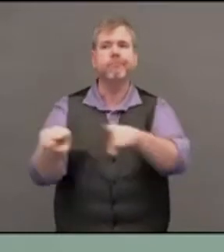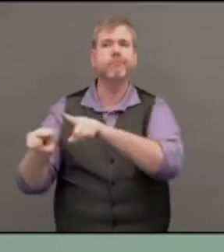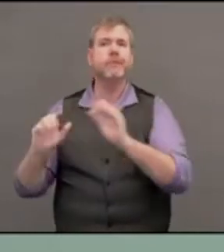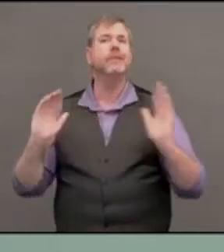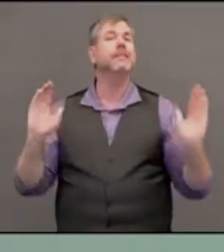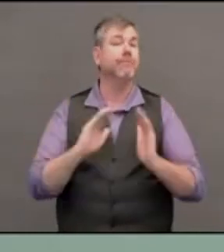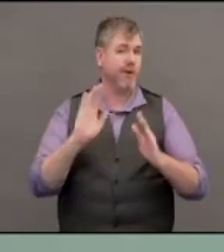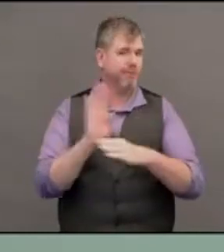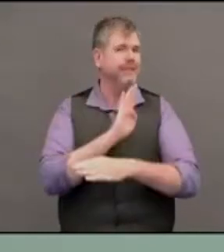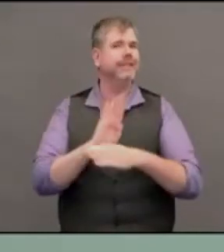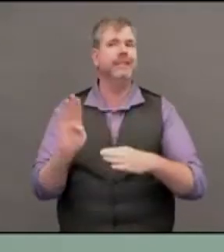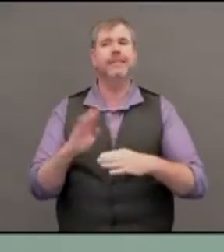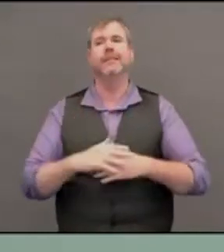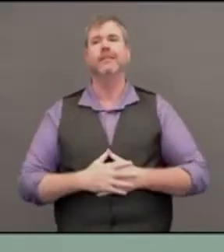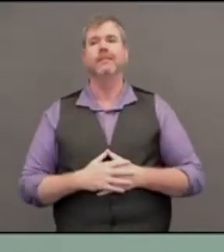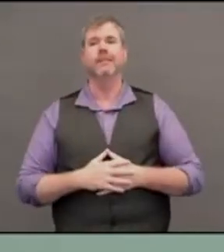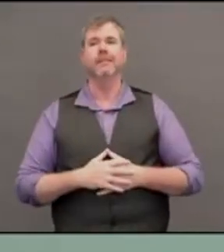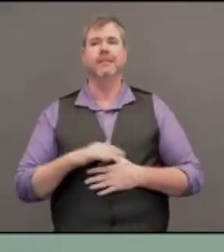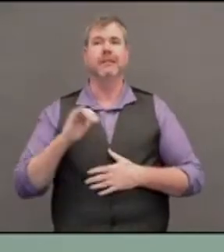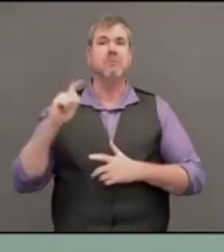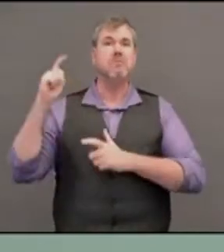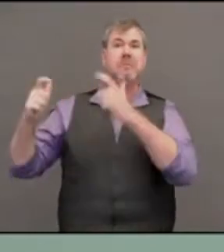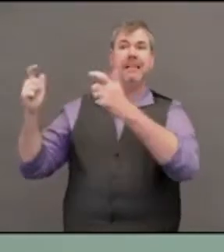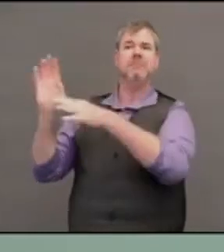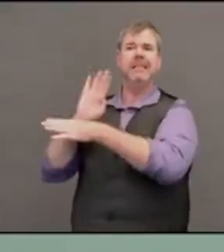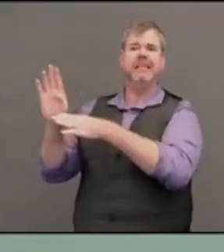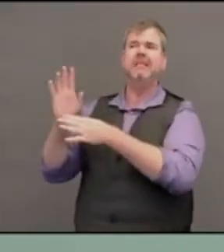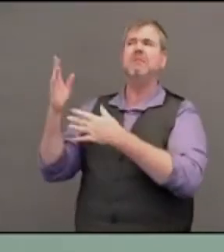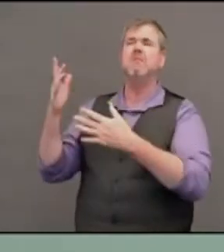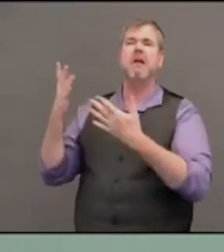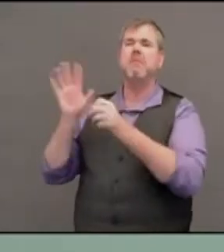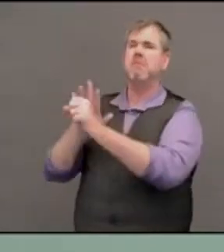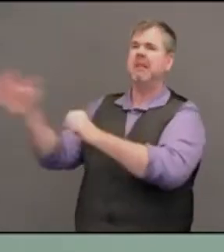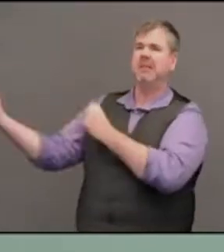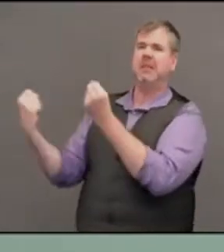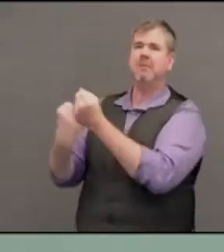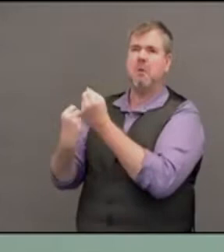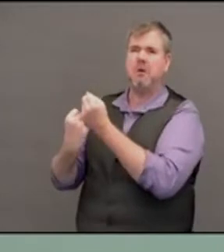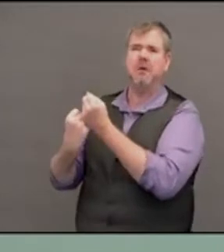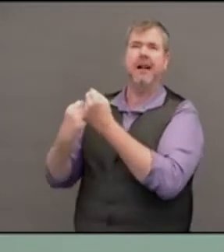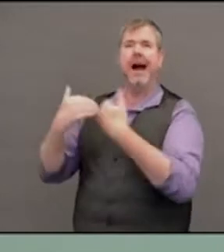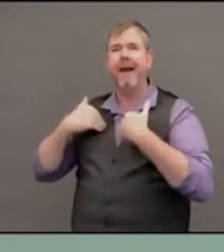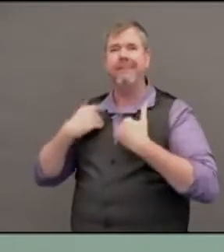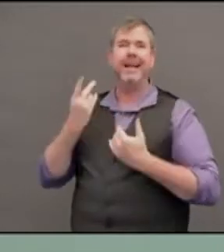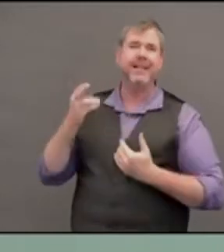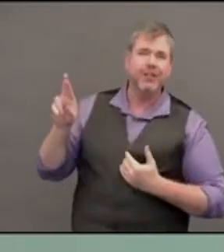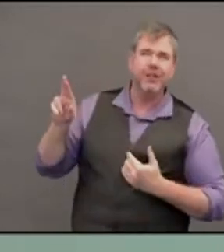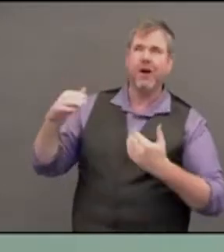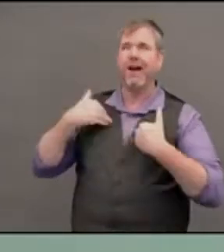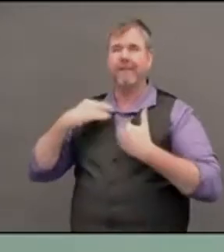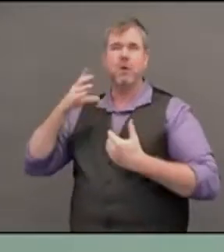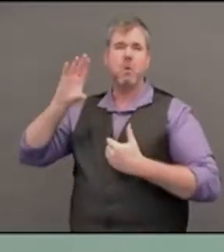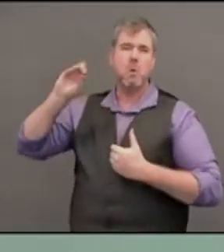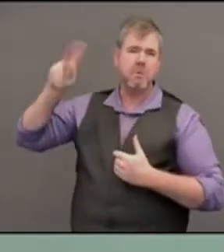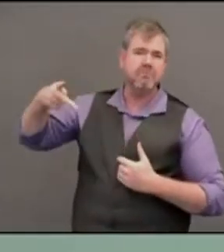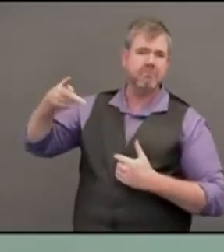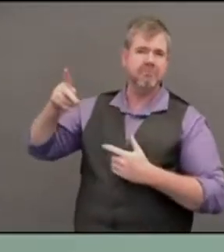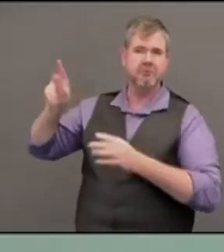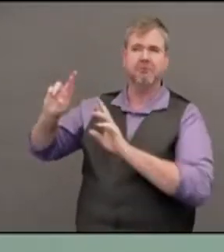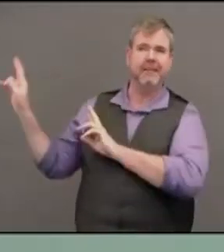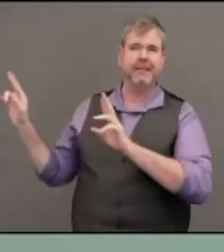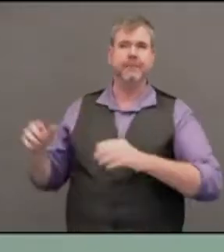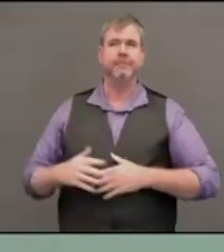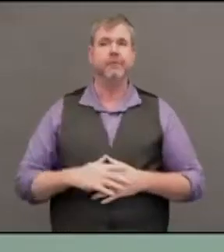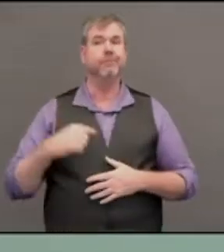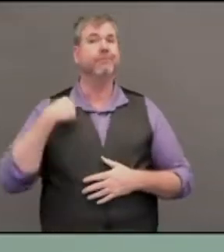most likely those businesses do have support from HR and corporate in regards to social distancing protocols. So we do target small businesses.